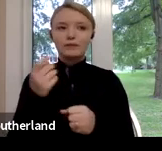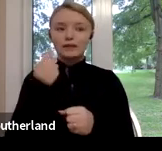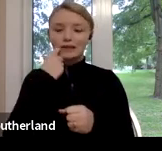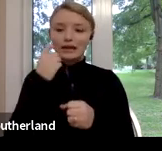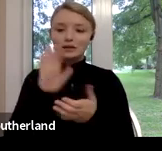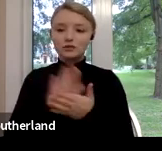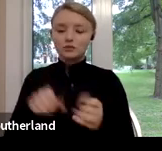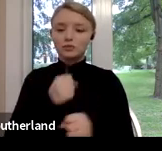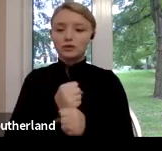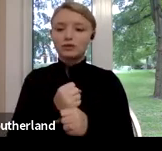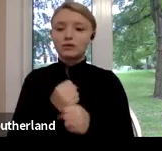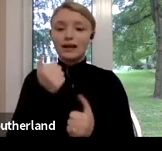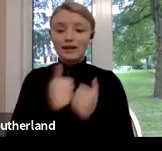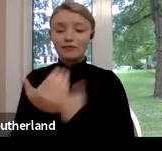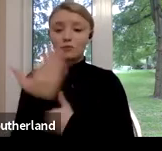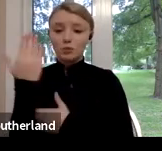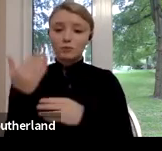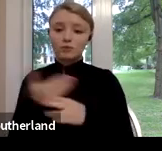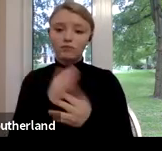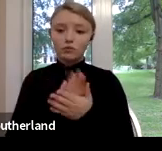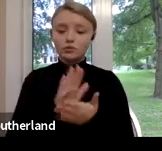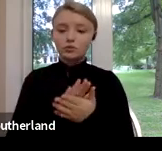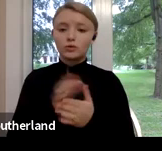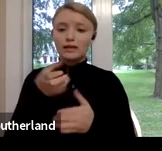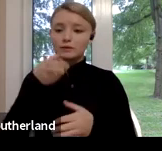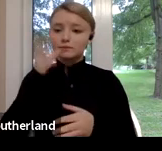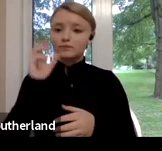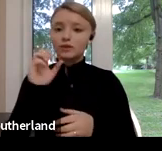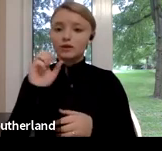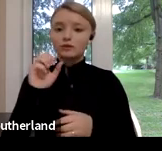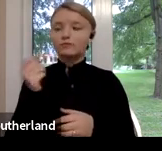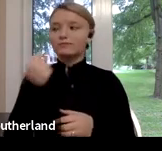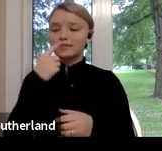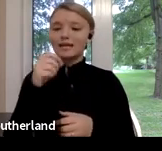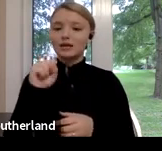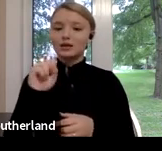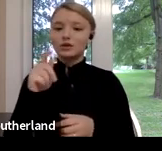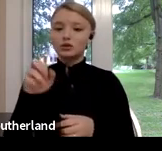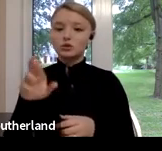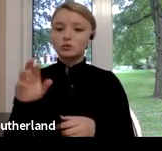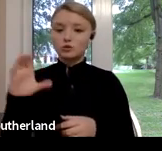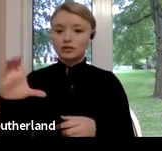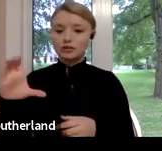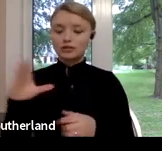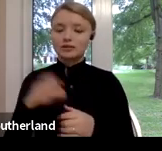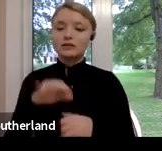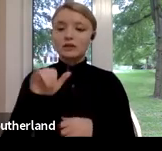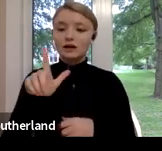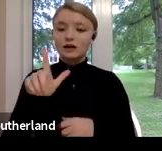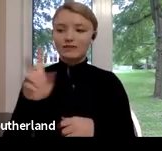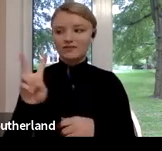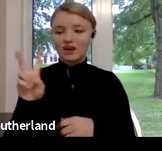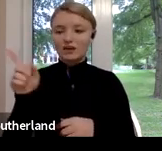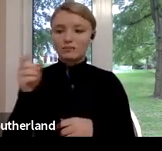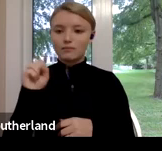every morning before school, they would take a Super C, which is Young Living's vitamin C supplement, and they would take a shot of